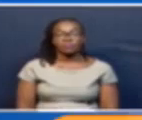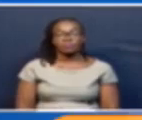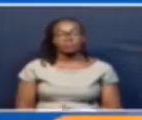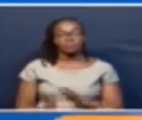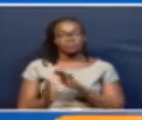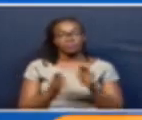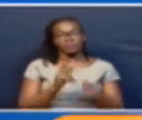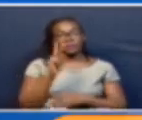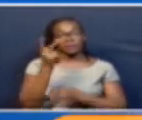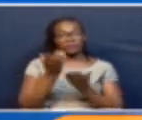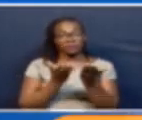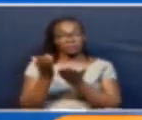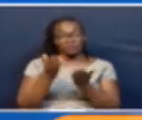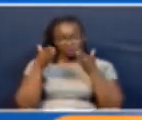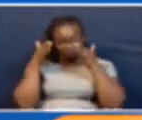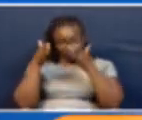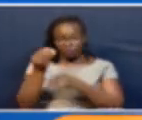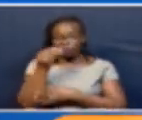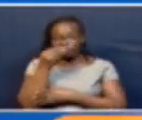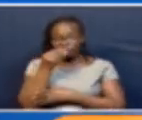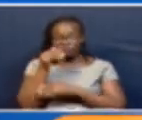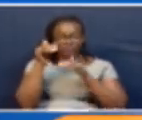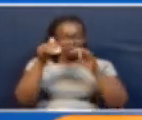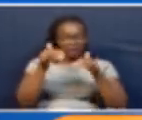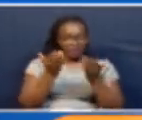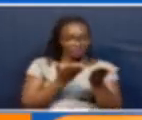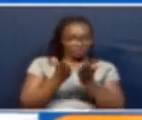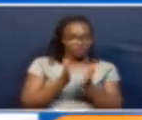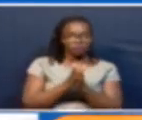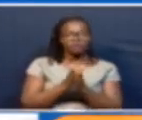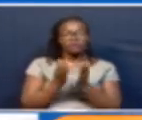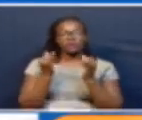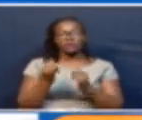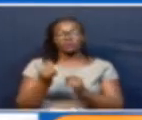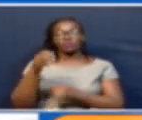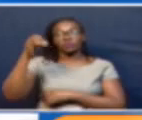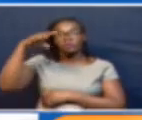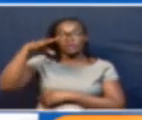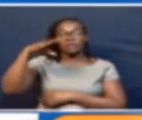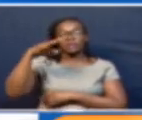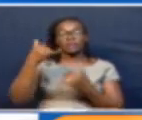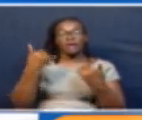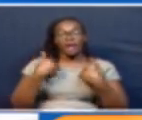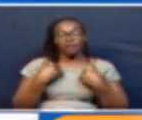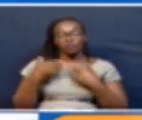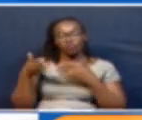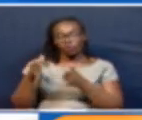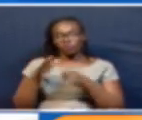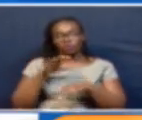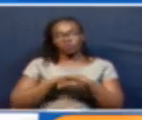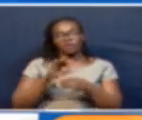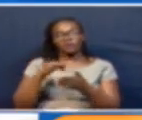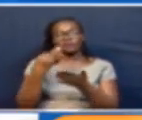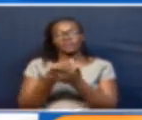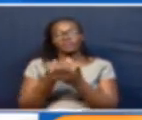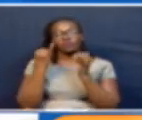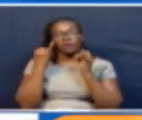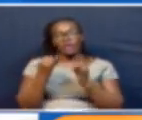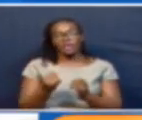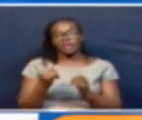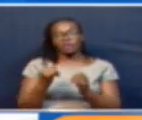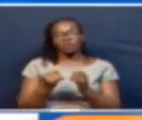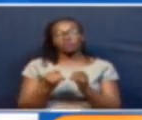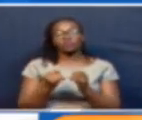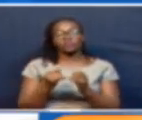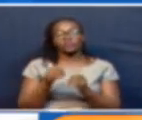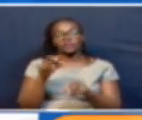Kenyan businesses specializing in food, agribusiness and renewable energy sectors now have a chance to get finance through a new impact investment fund being set up in the